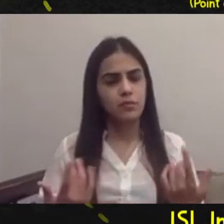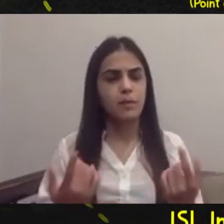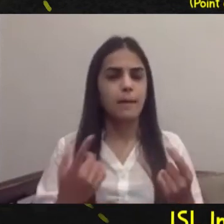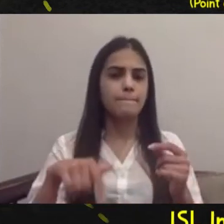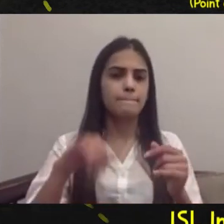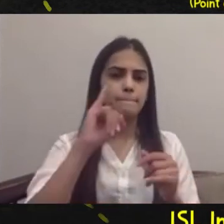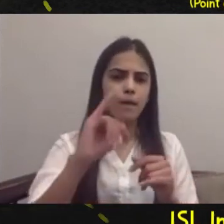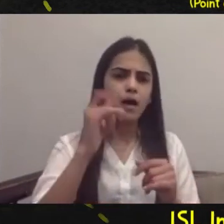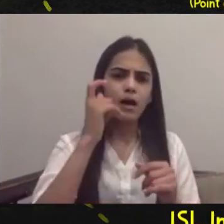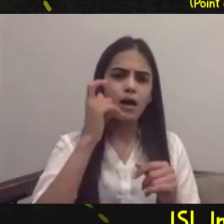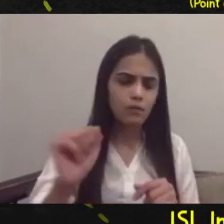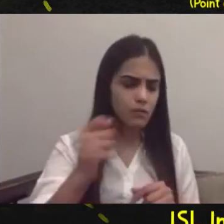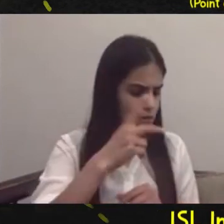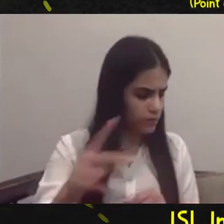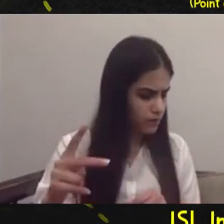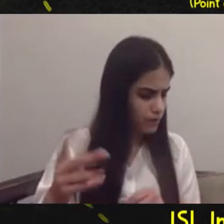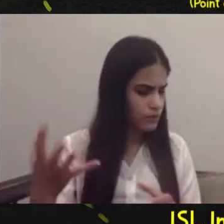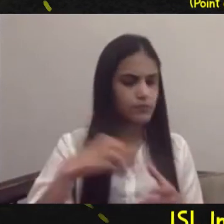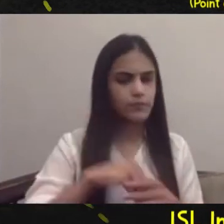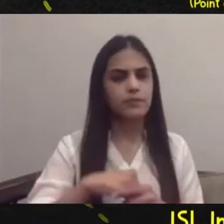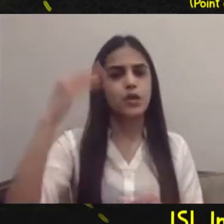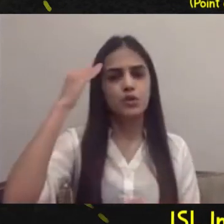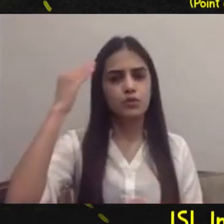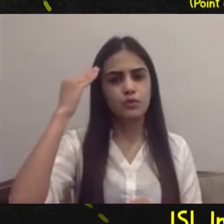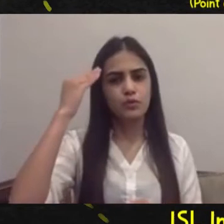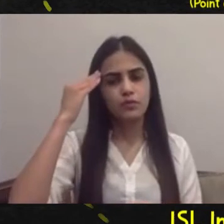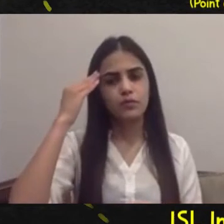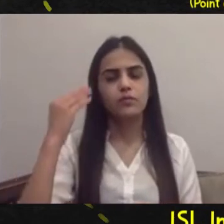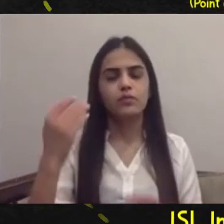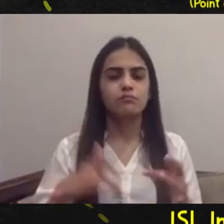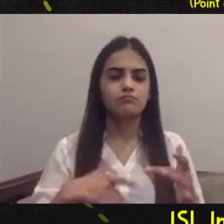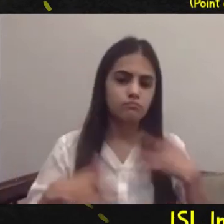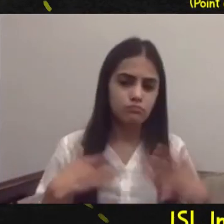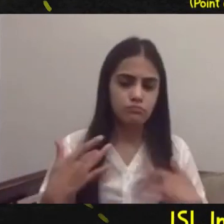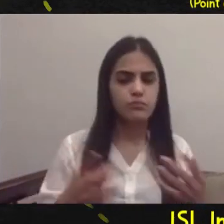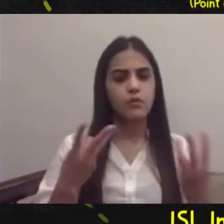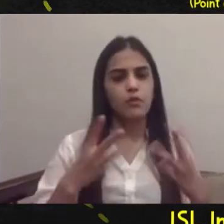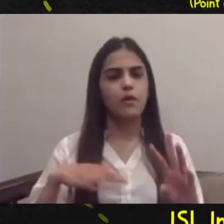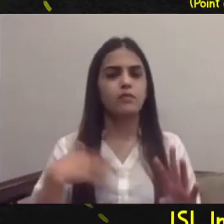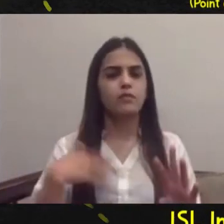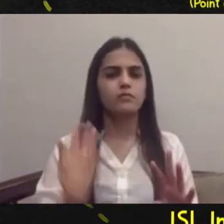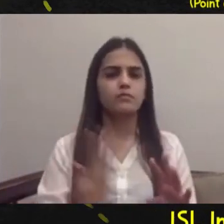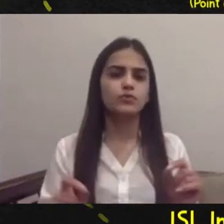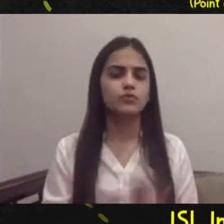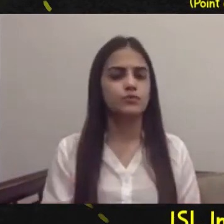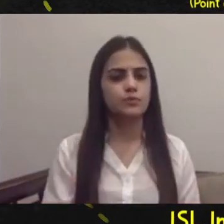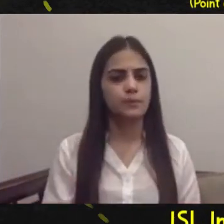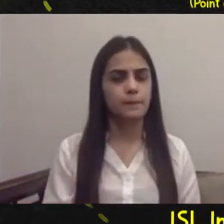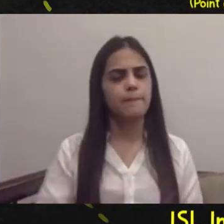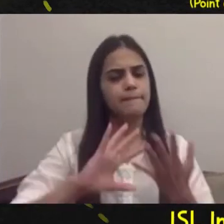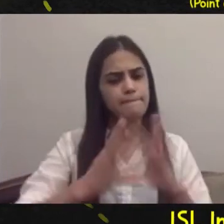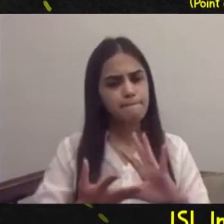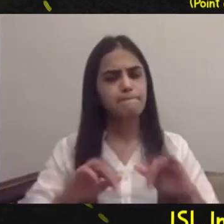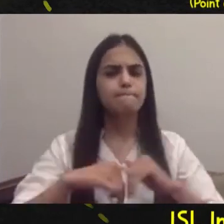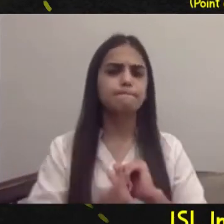right, can come into knowing, into information, the ways we know ourselves. How do we make it? As